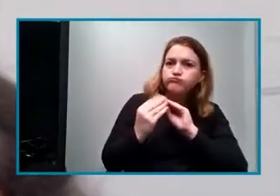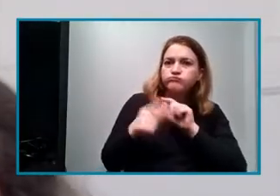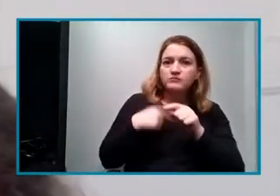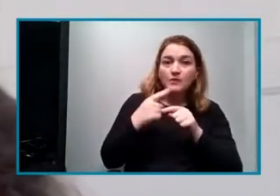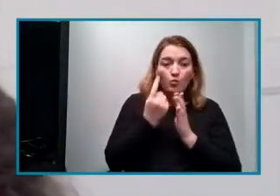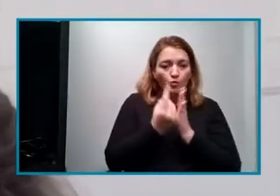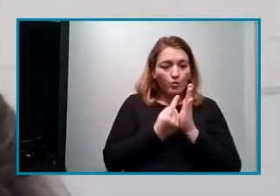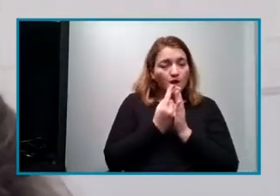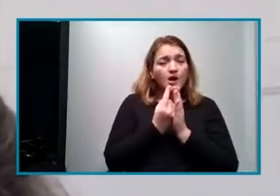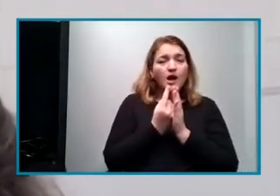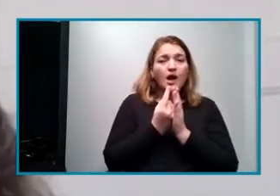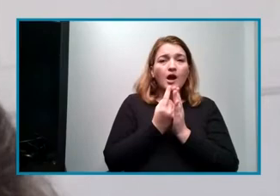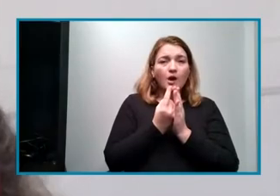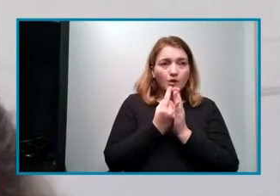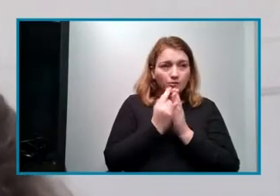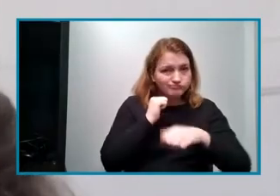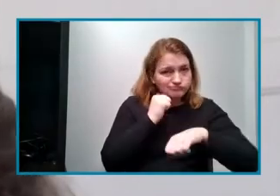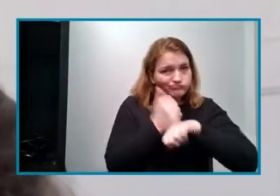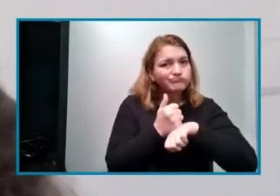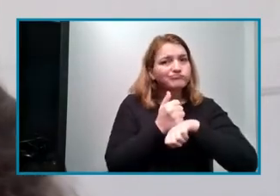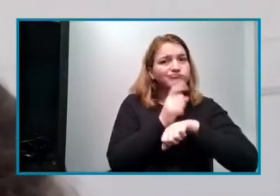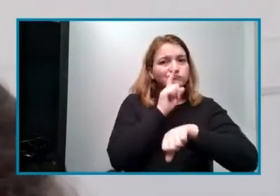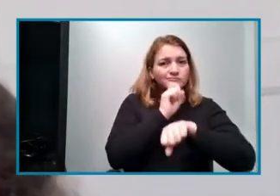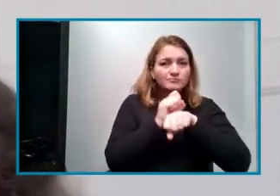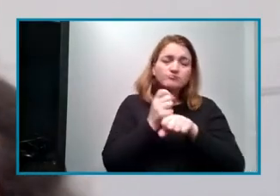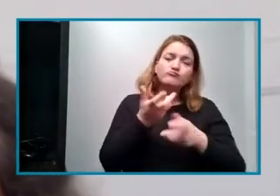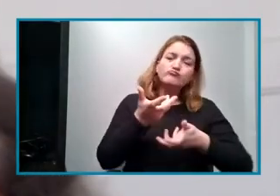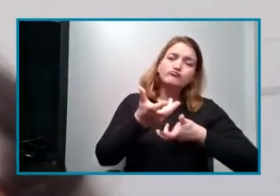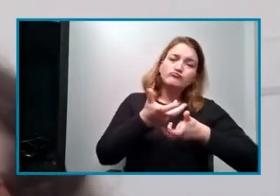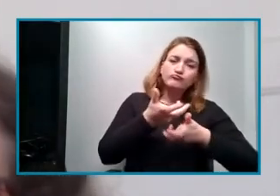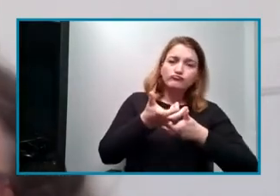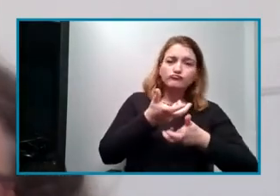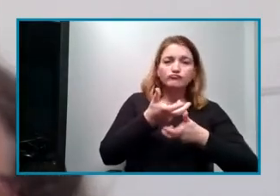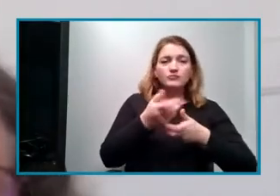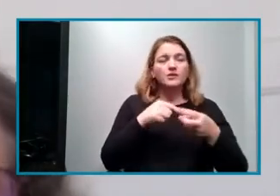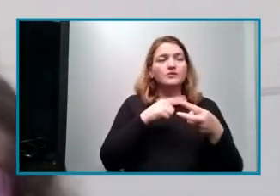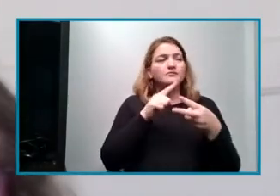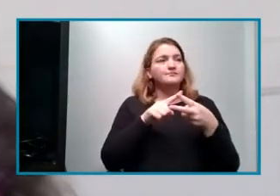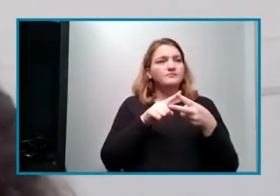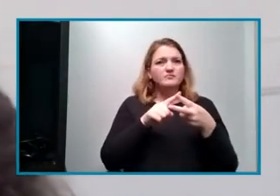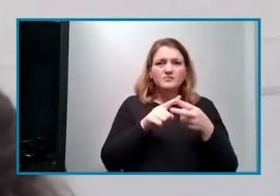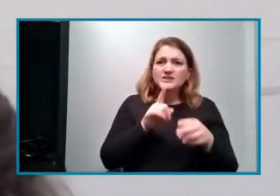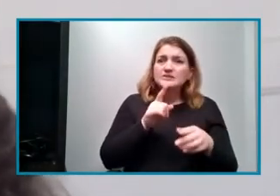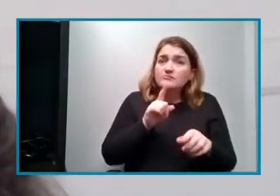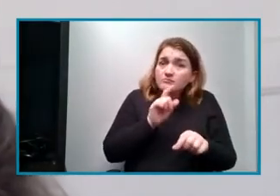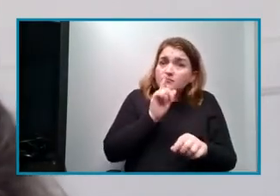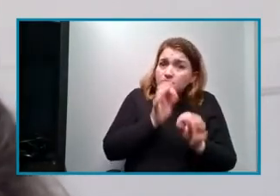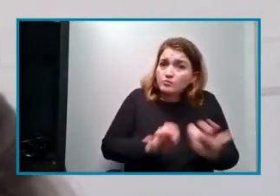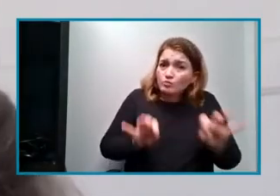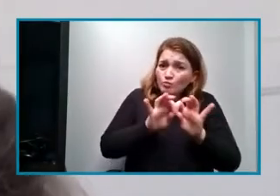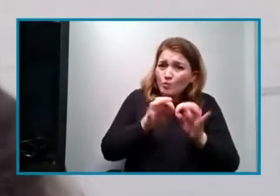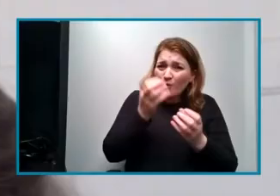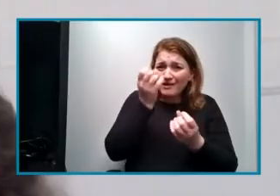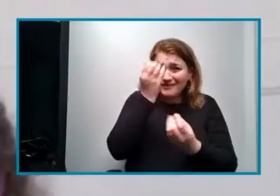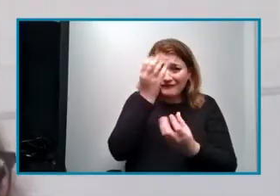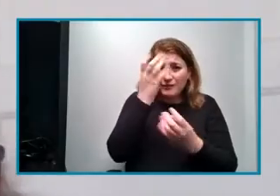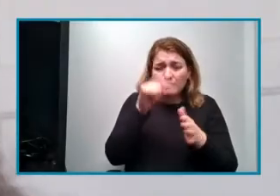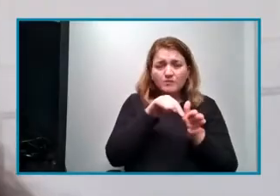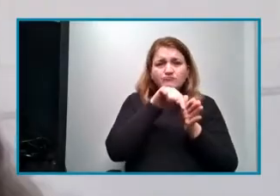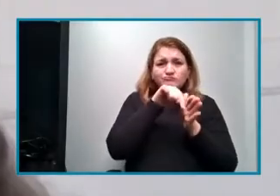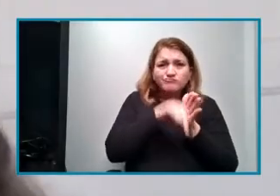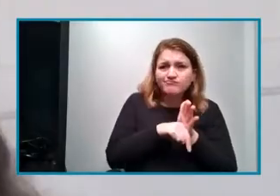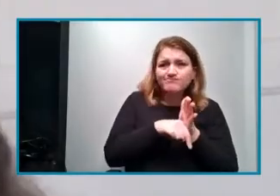aside time for an hour to just talk and, talk substantively about what we were thinking, what